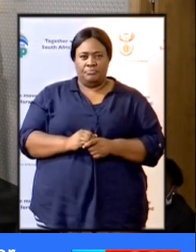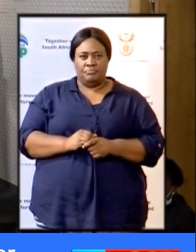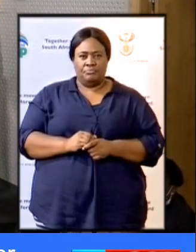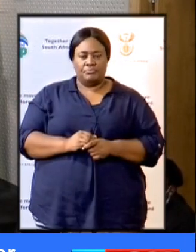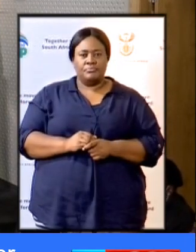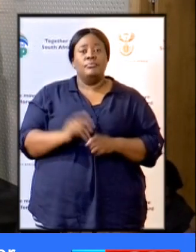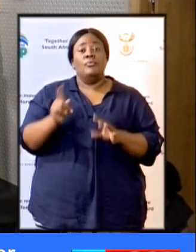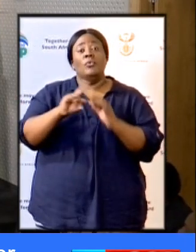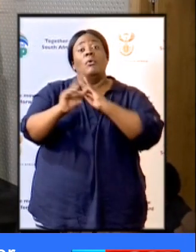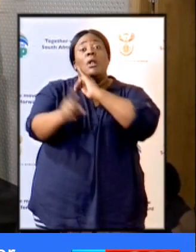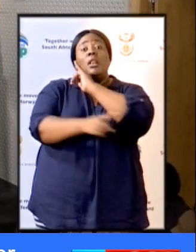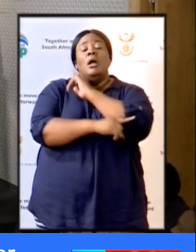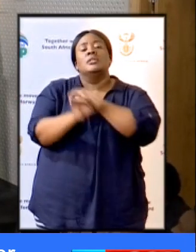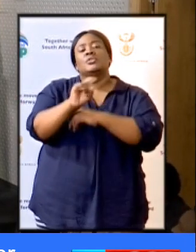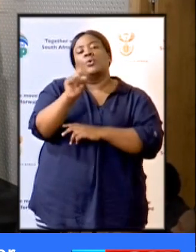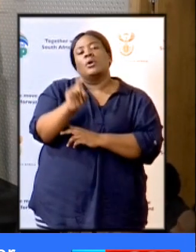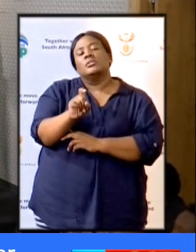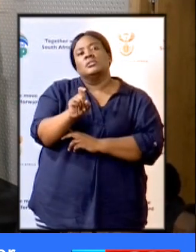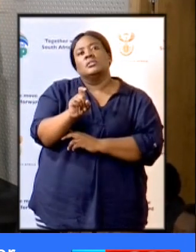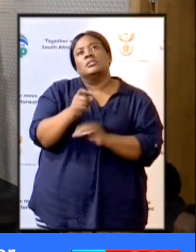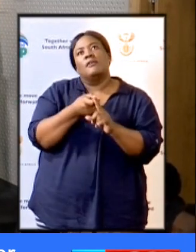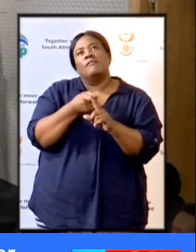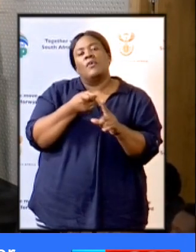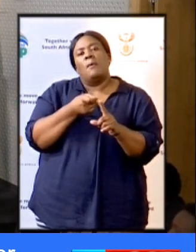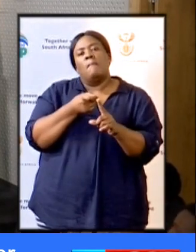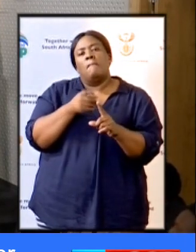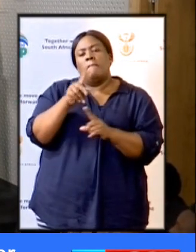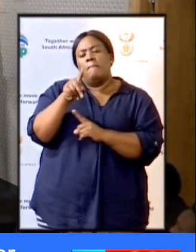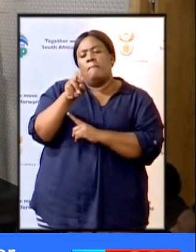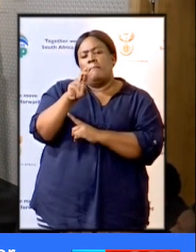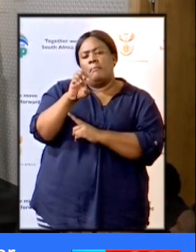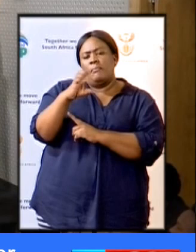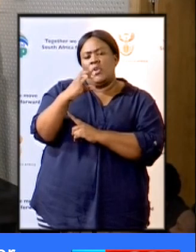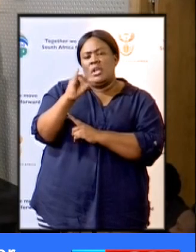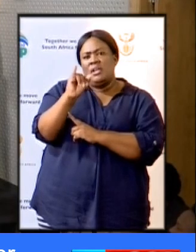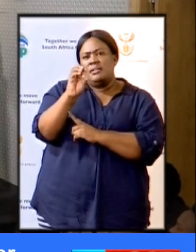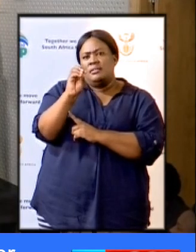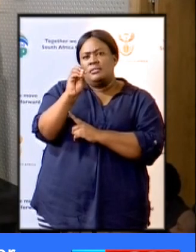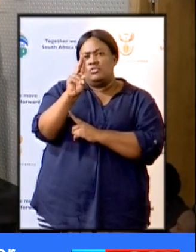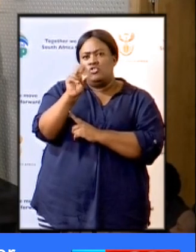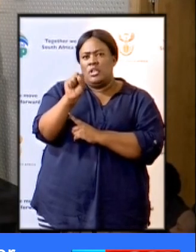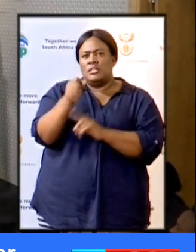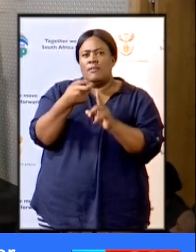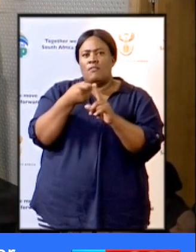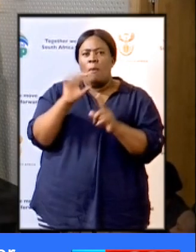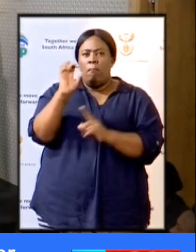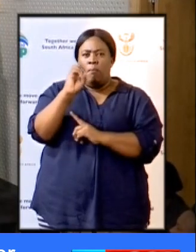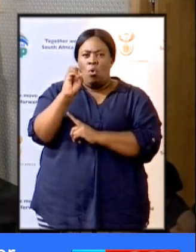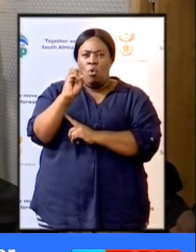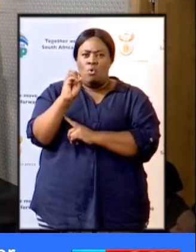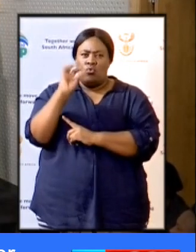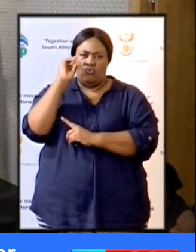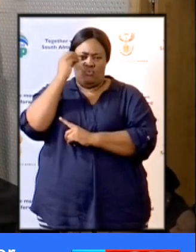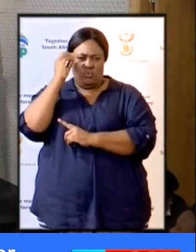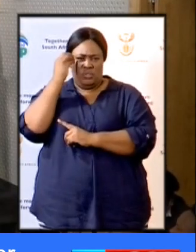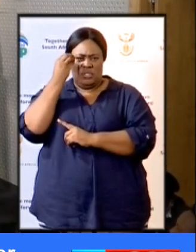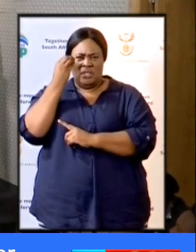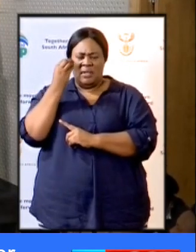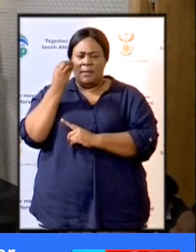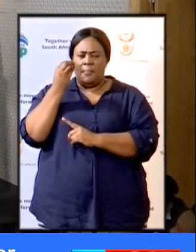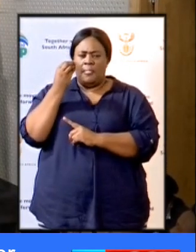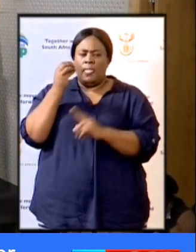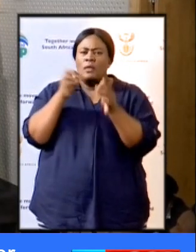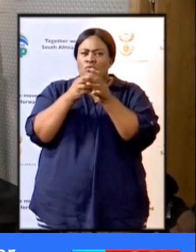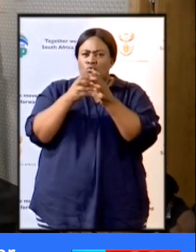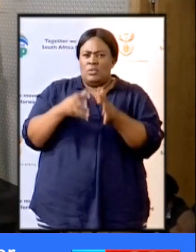And the last question is from Precious of Opera News. What plans are in place for students to collect their